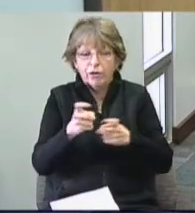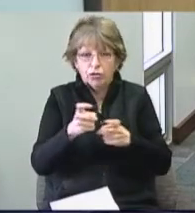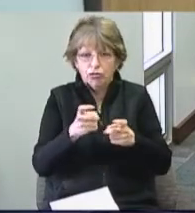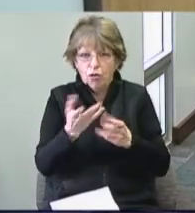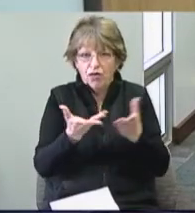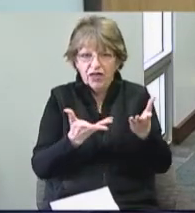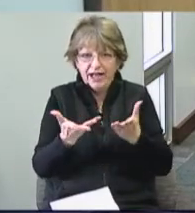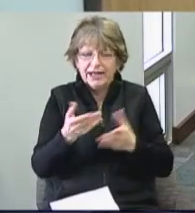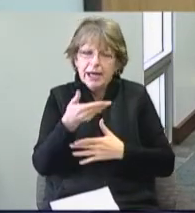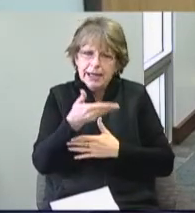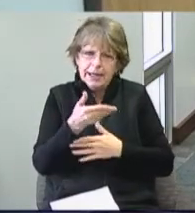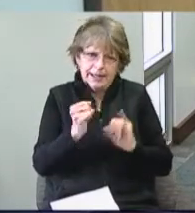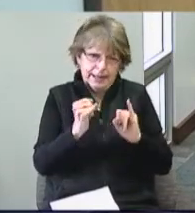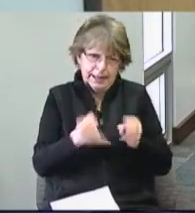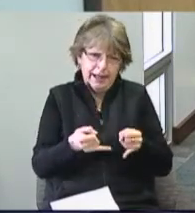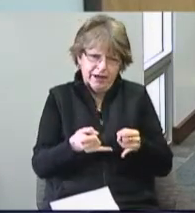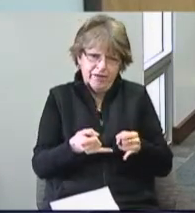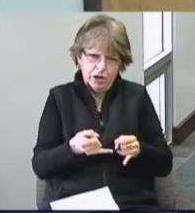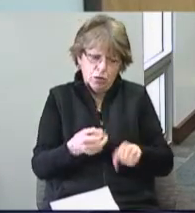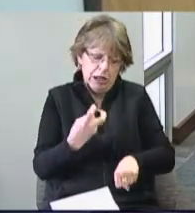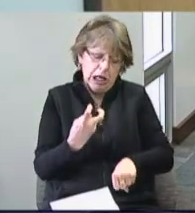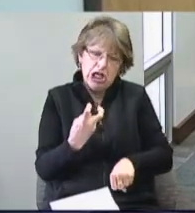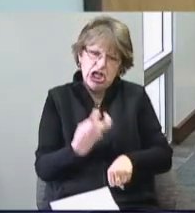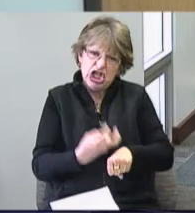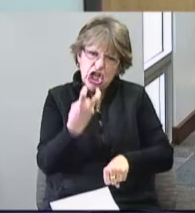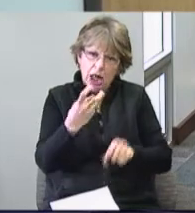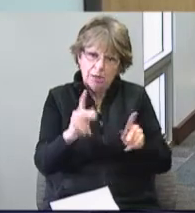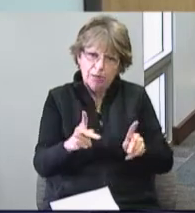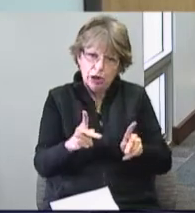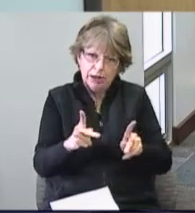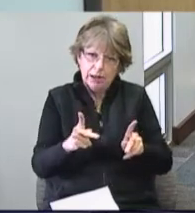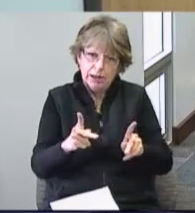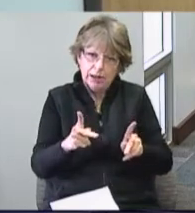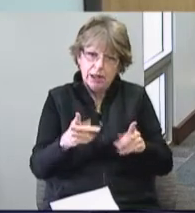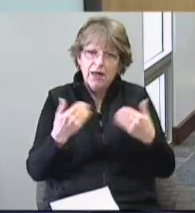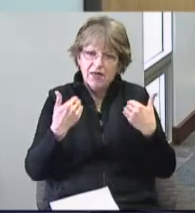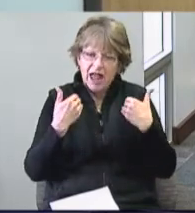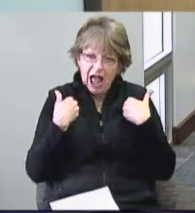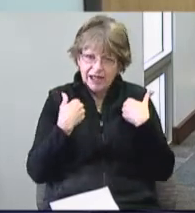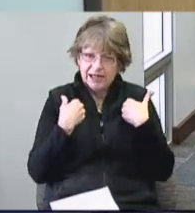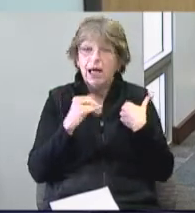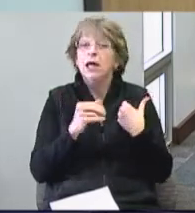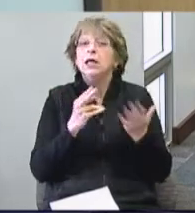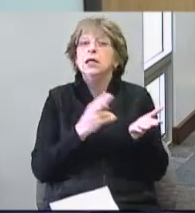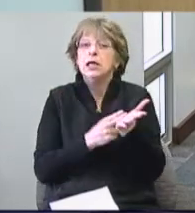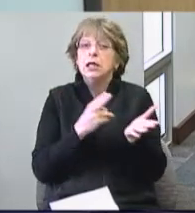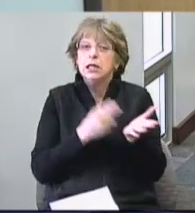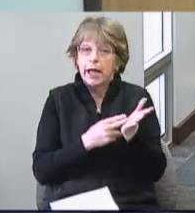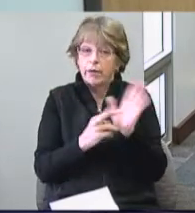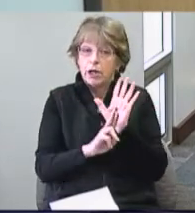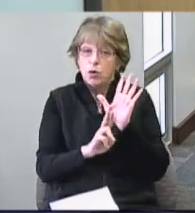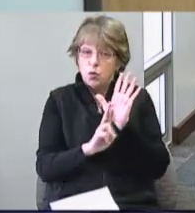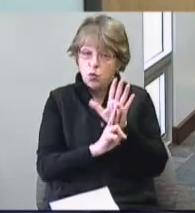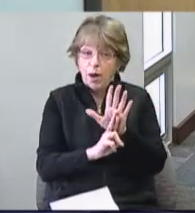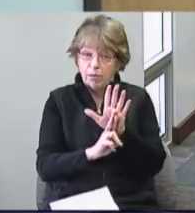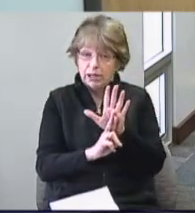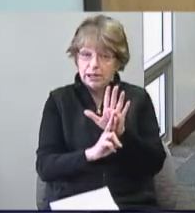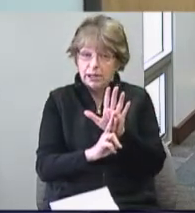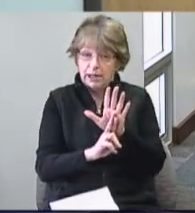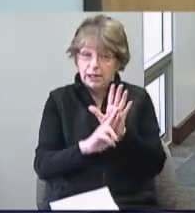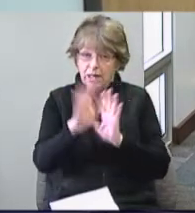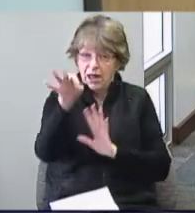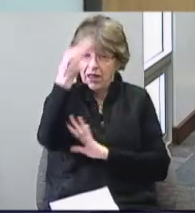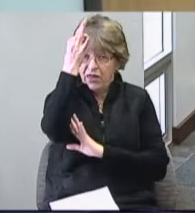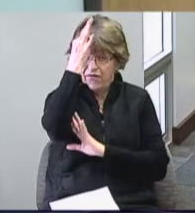an individual who is a solid citizen, who has the integrity to represent both the federal